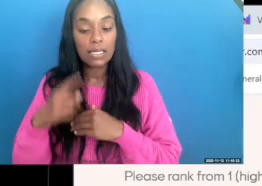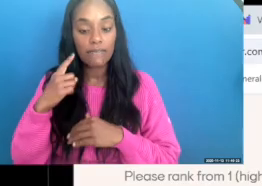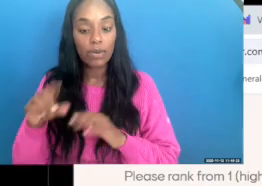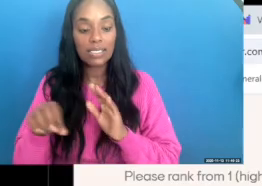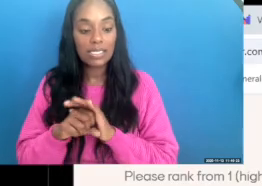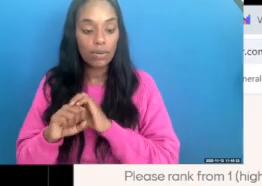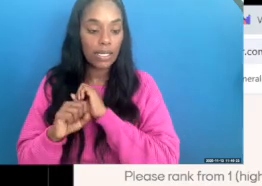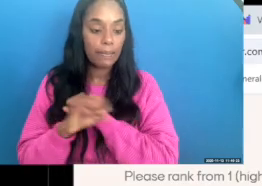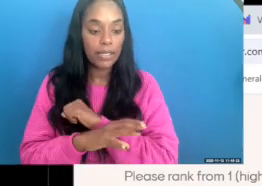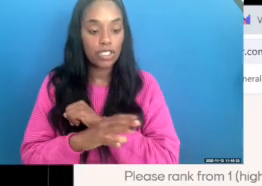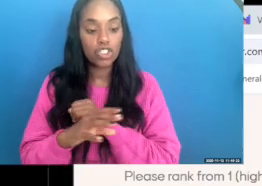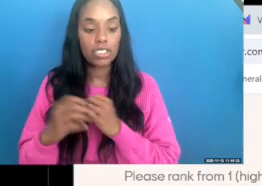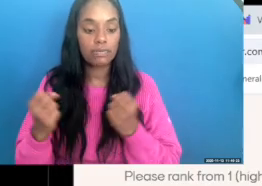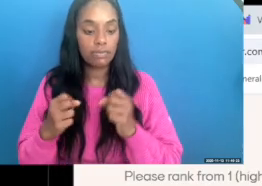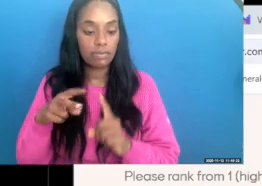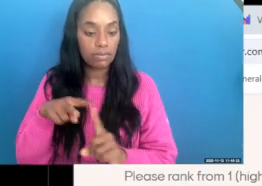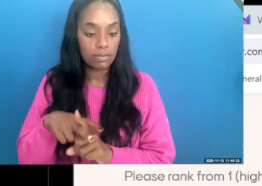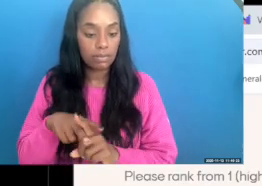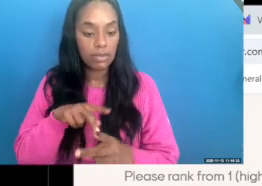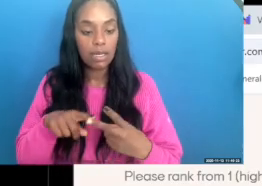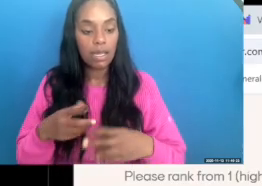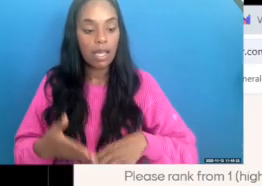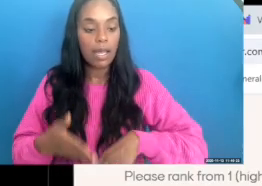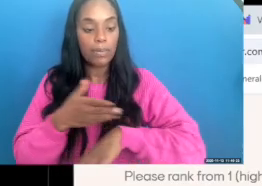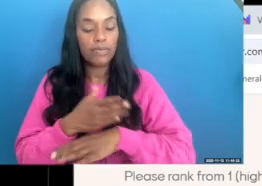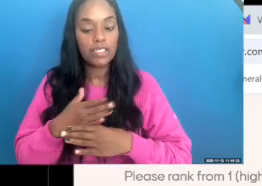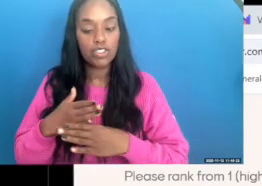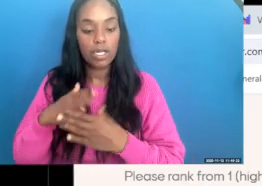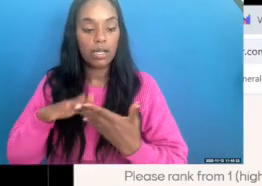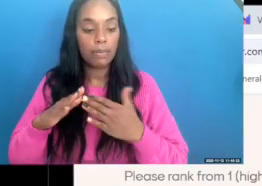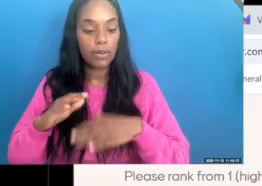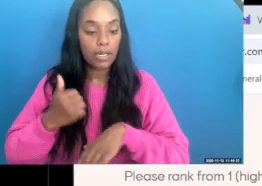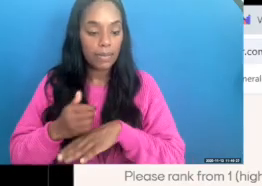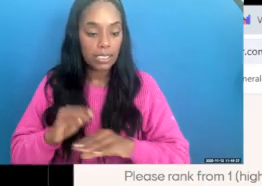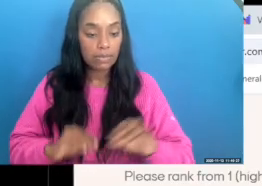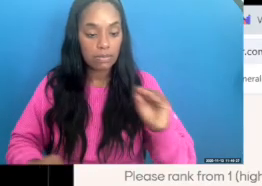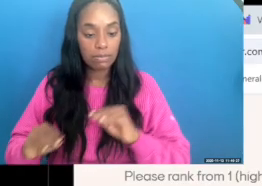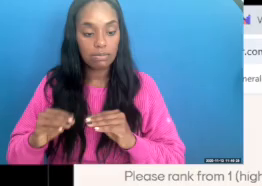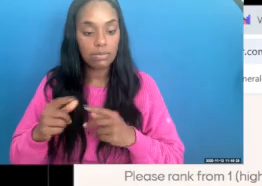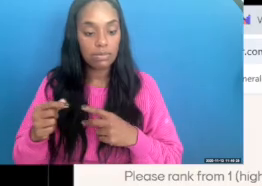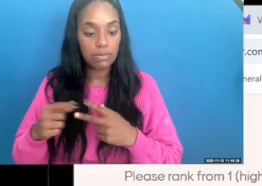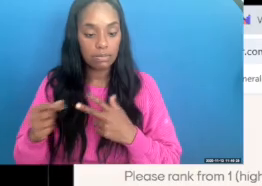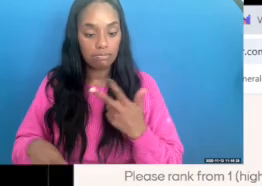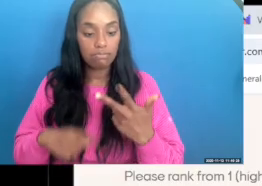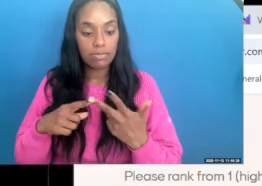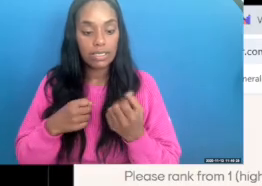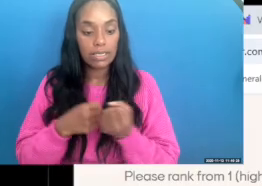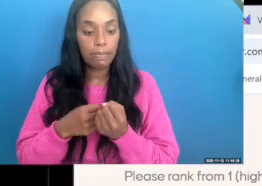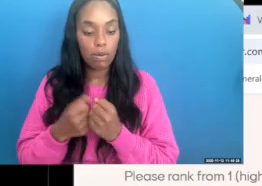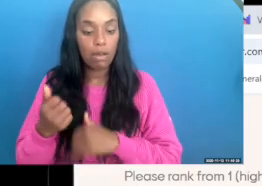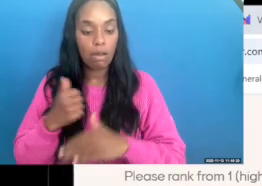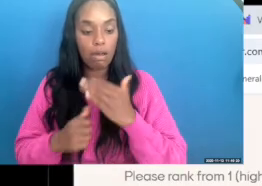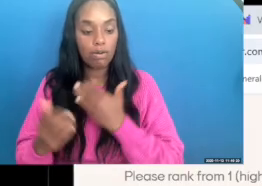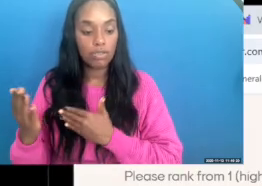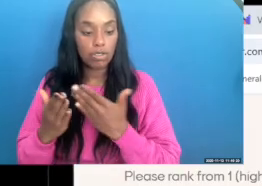these particular programs: expanding access to zero-emission vehicles and charging, improving shared and community-based